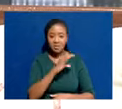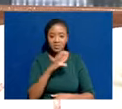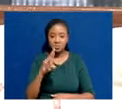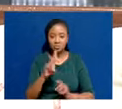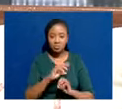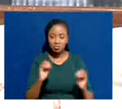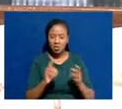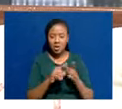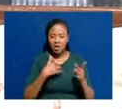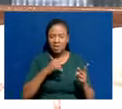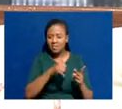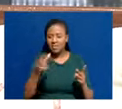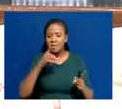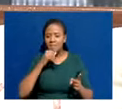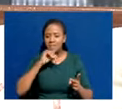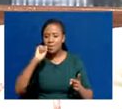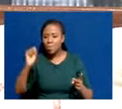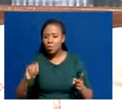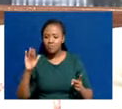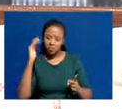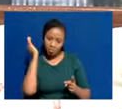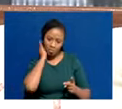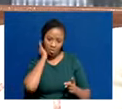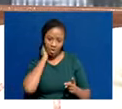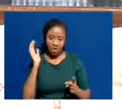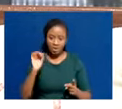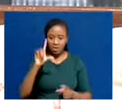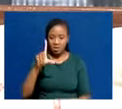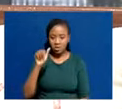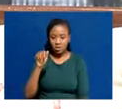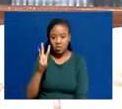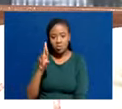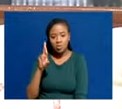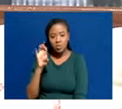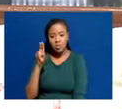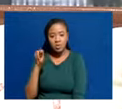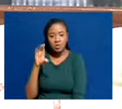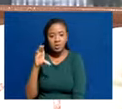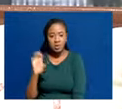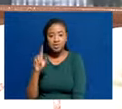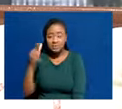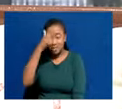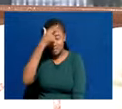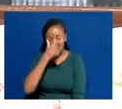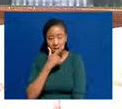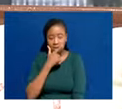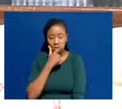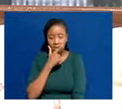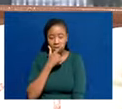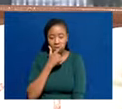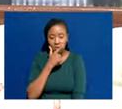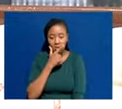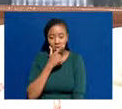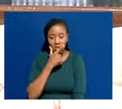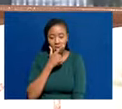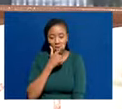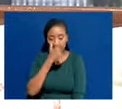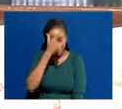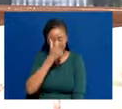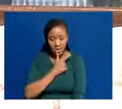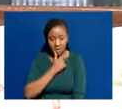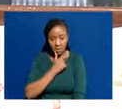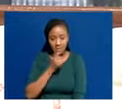called Lawrence from Muranga. We did this eye thing, who had gone blind. He'd gone blind,